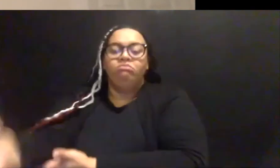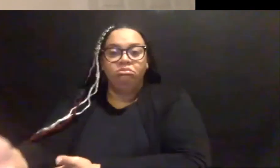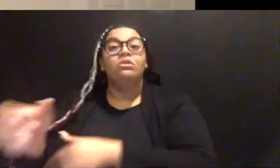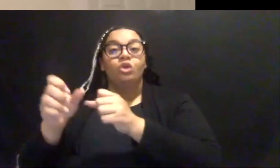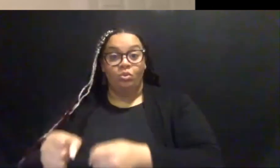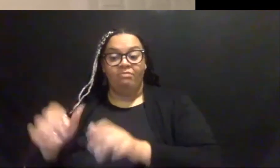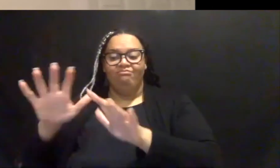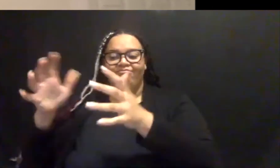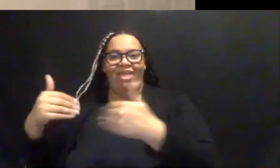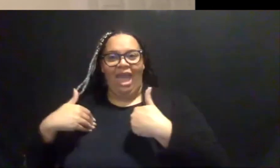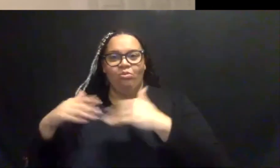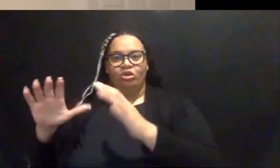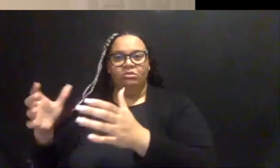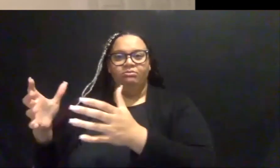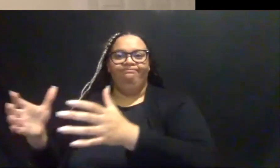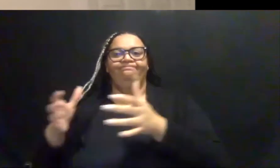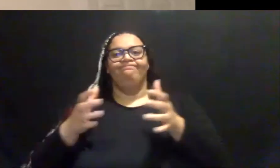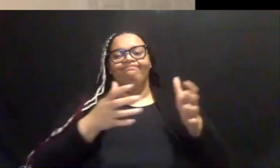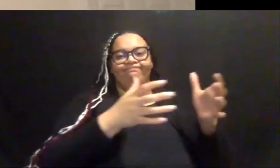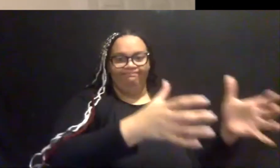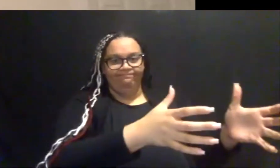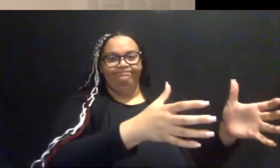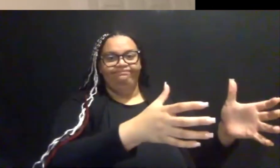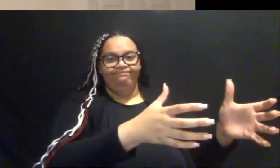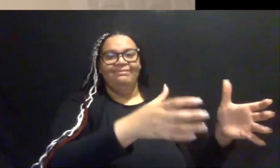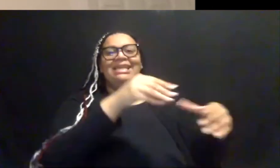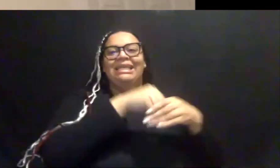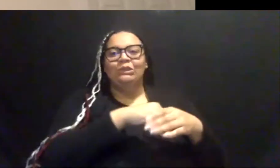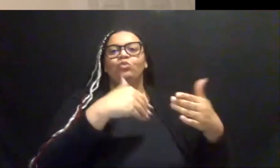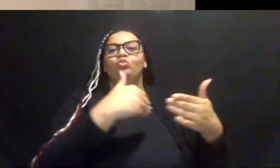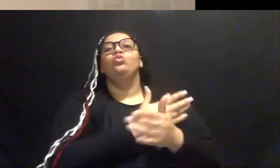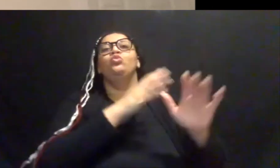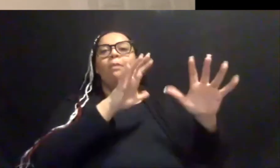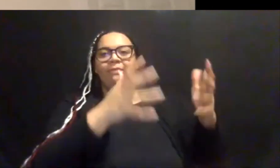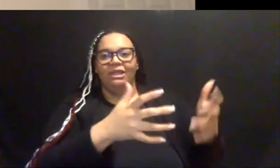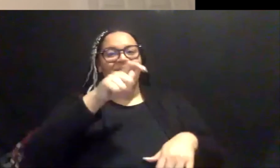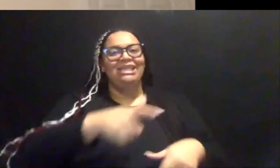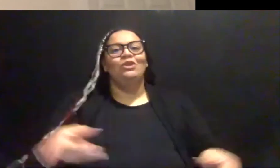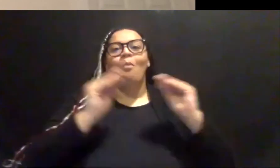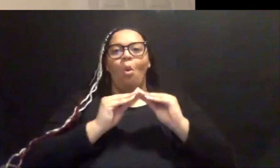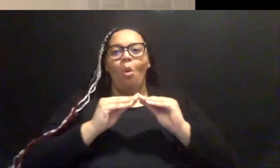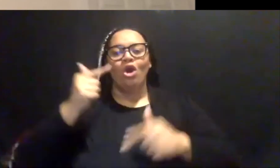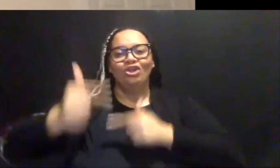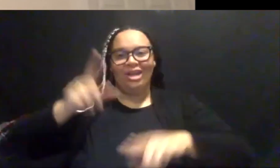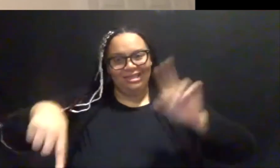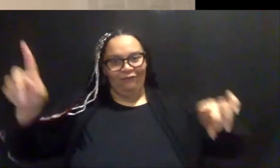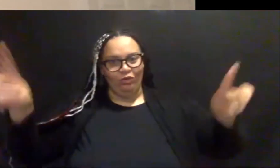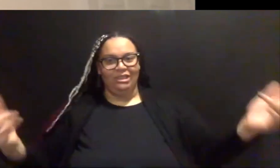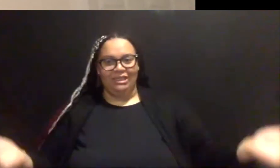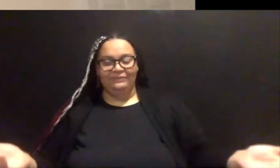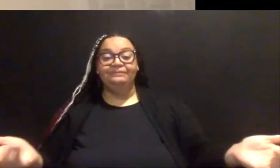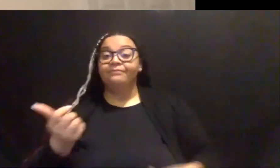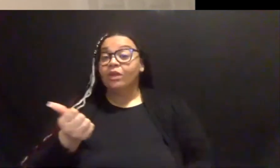that forest and translocate them into a population that maybe needs more genetic diversity. A